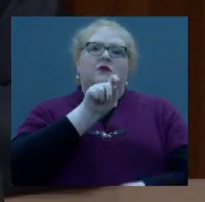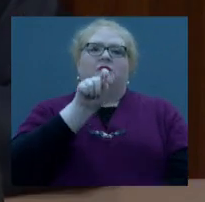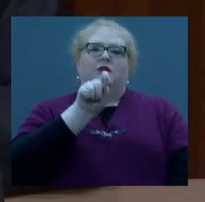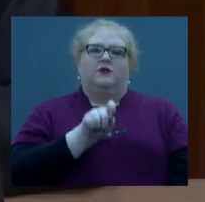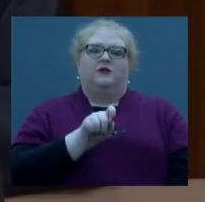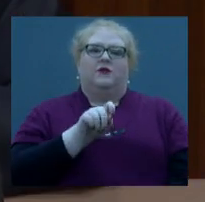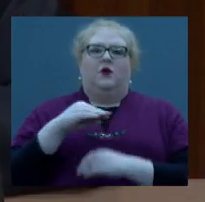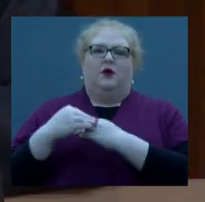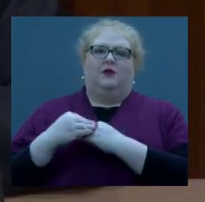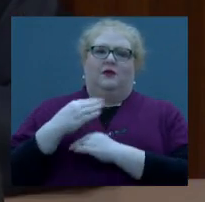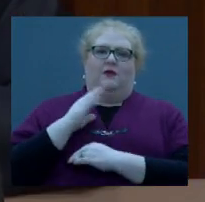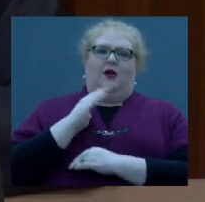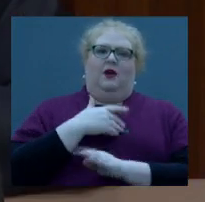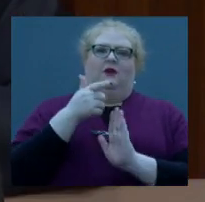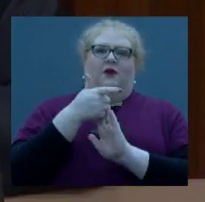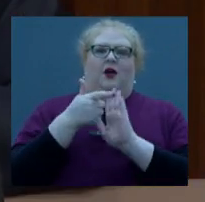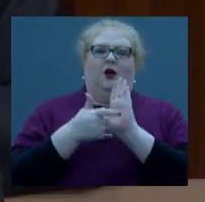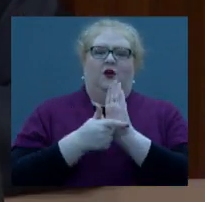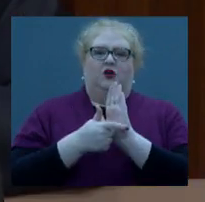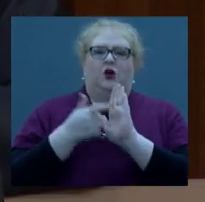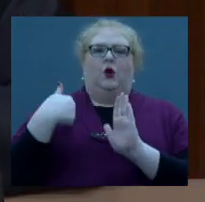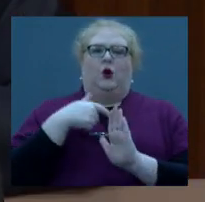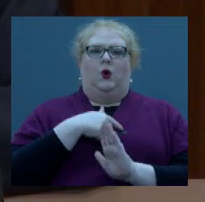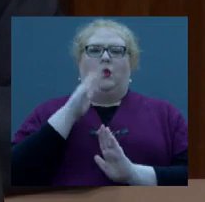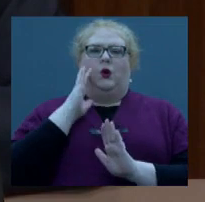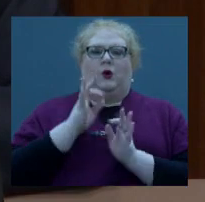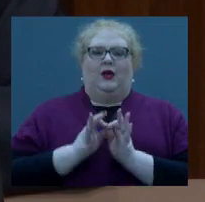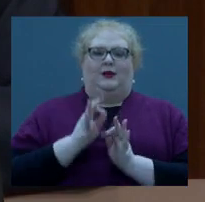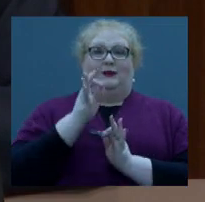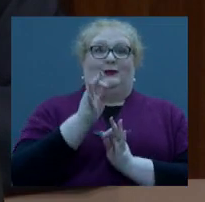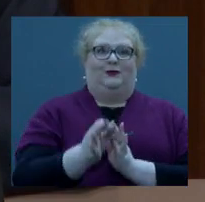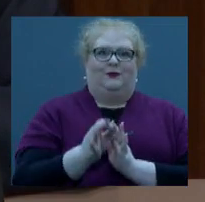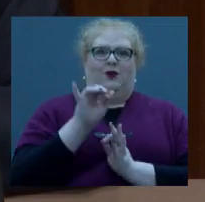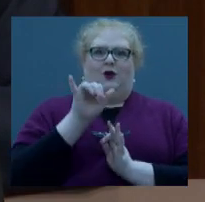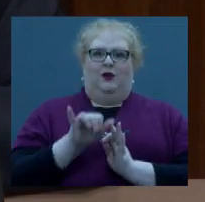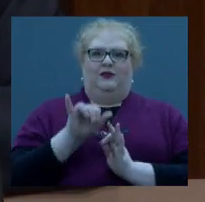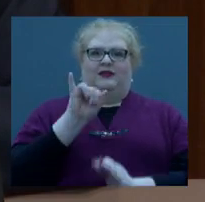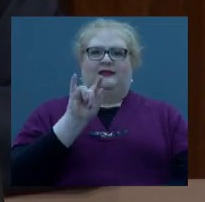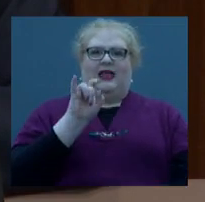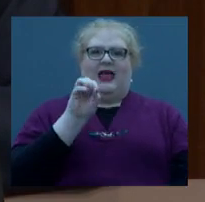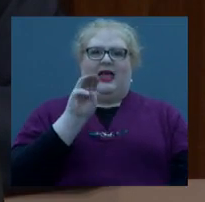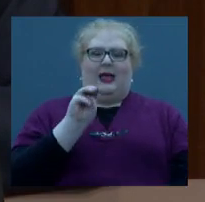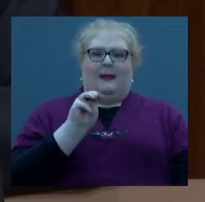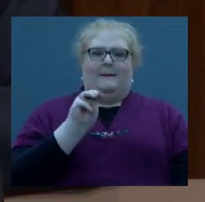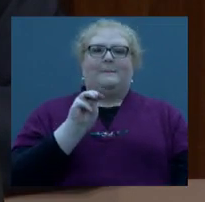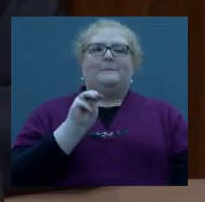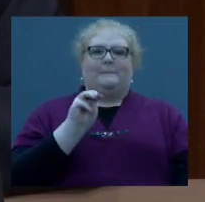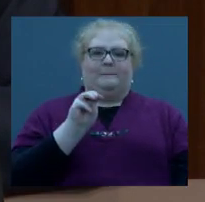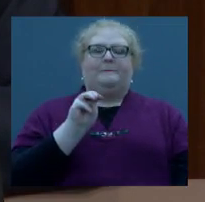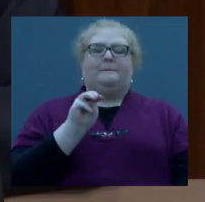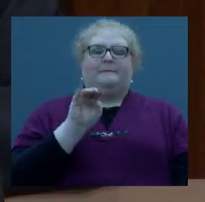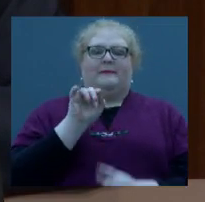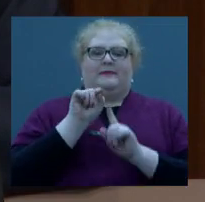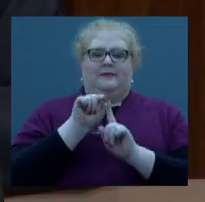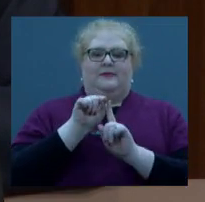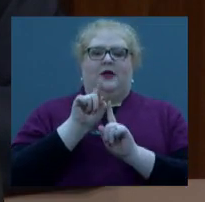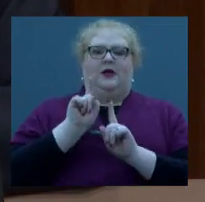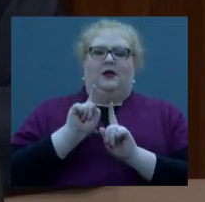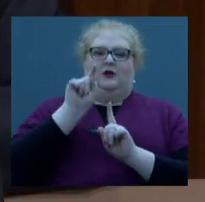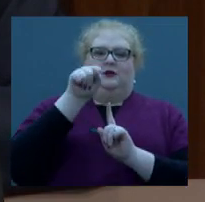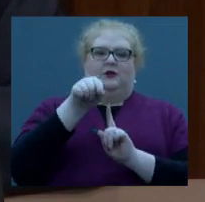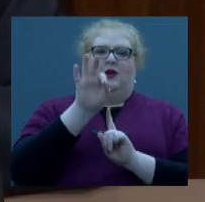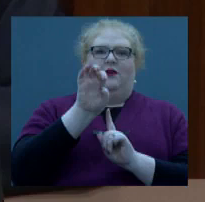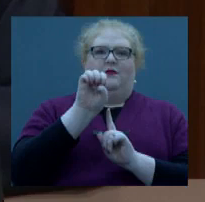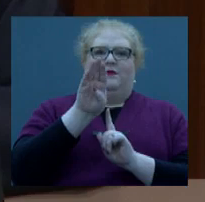at the advice of our attorneys, we are going to defer this item until the February